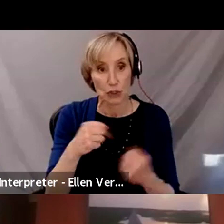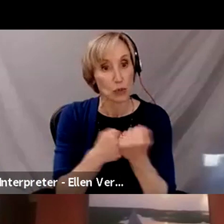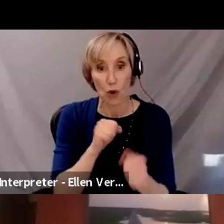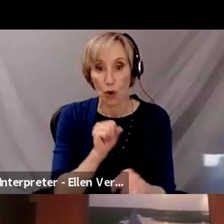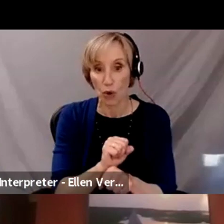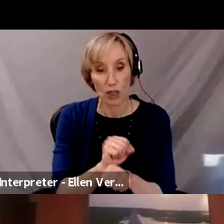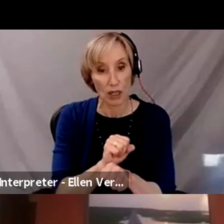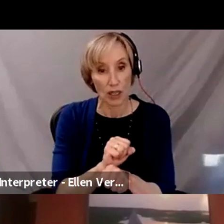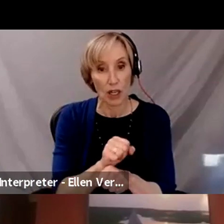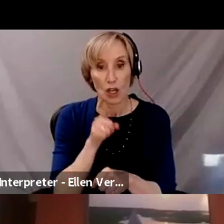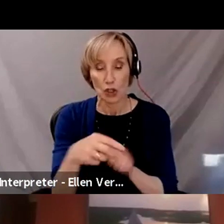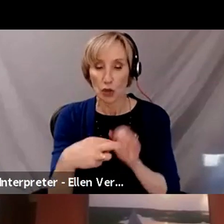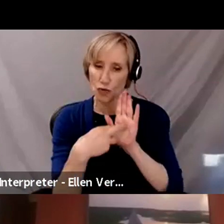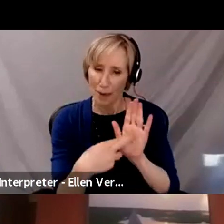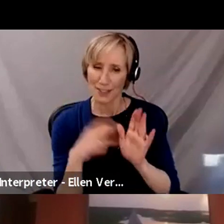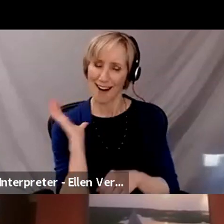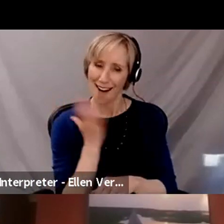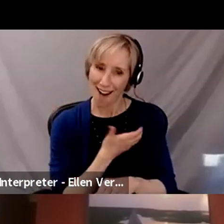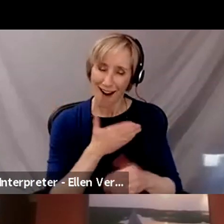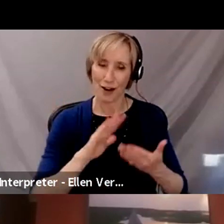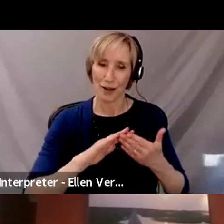are, representing our community and